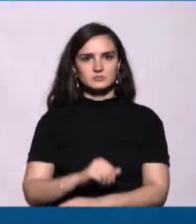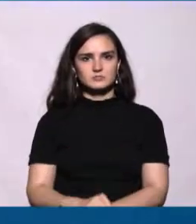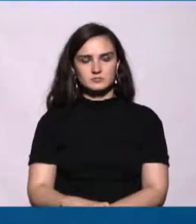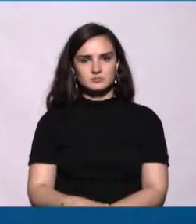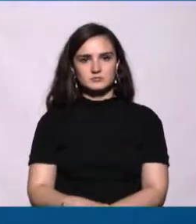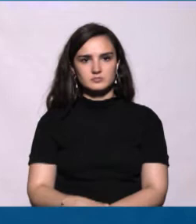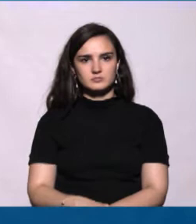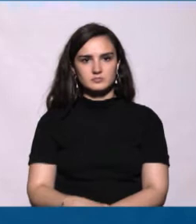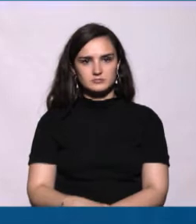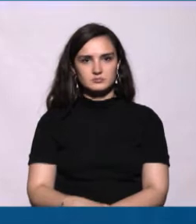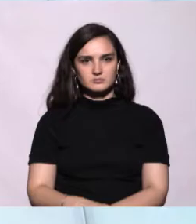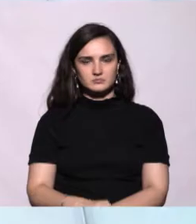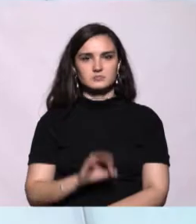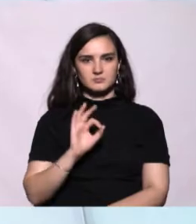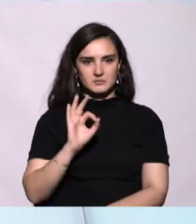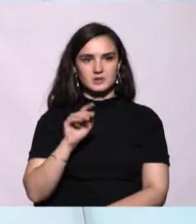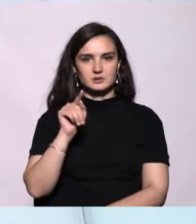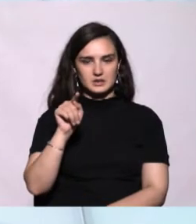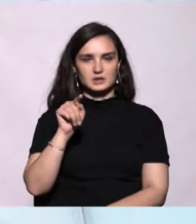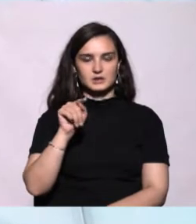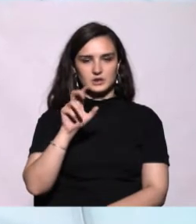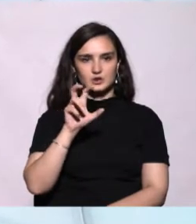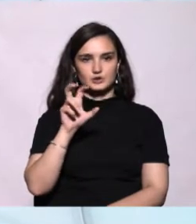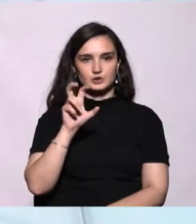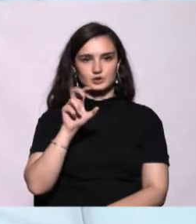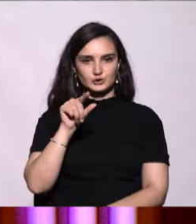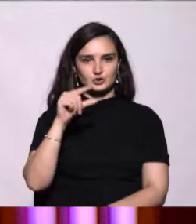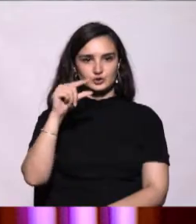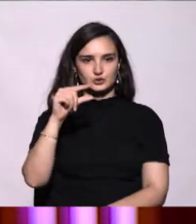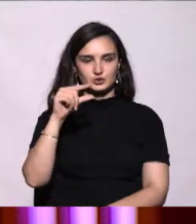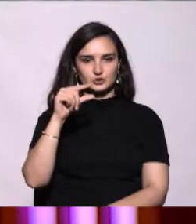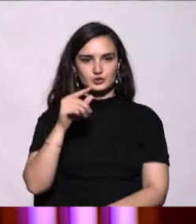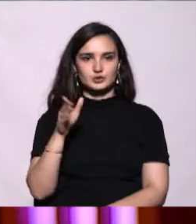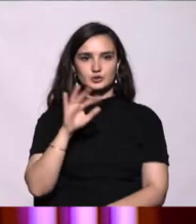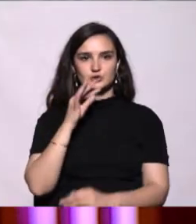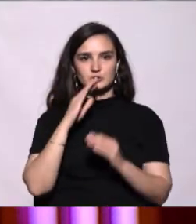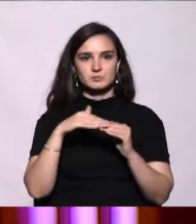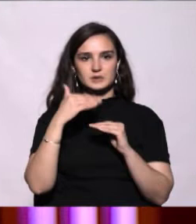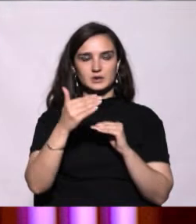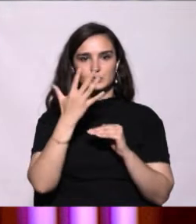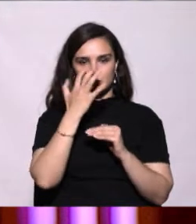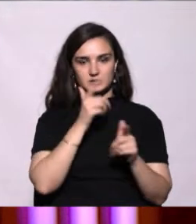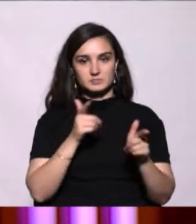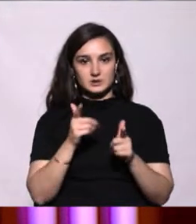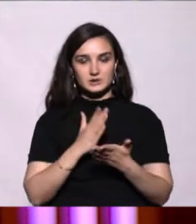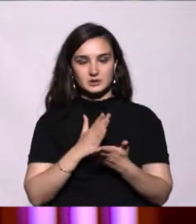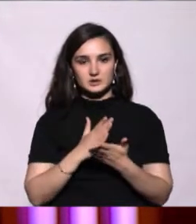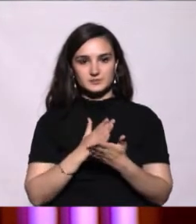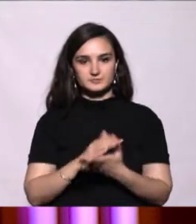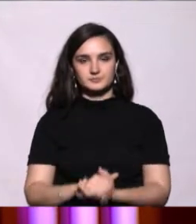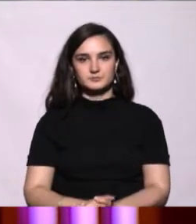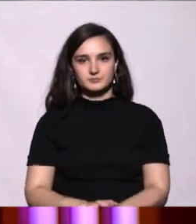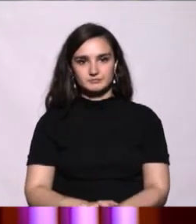That's right, it's a G. A G. Okay, next picture, are you ready? This one's